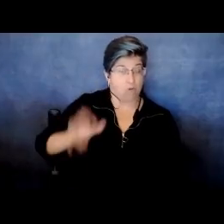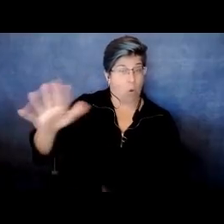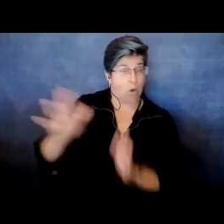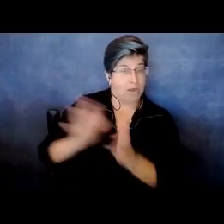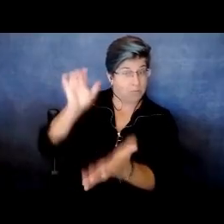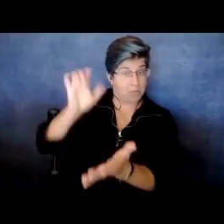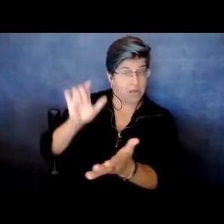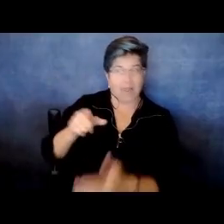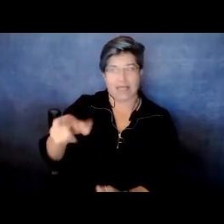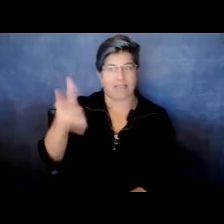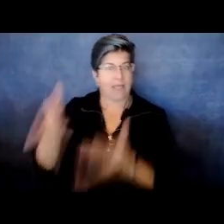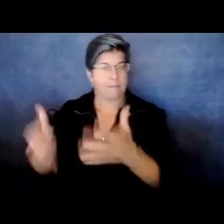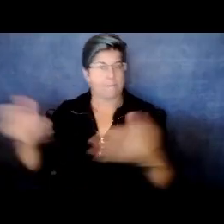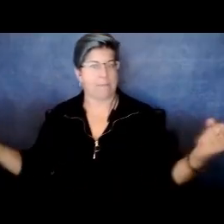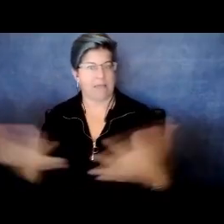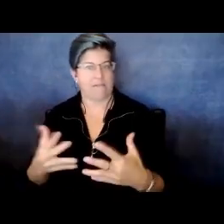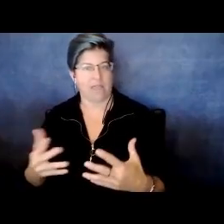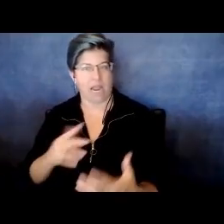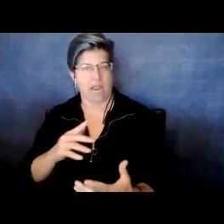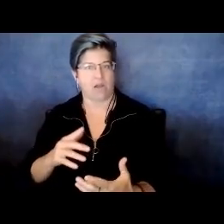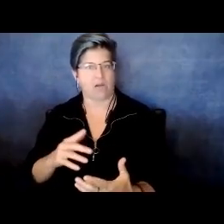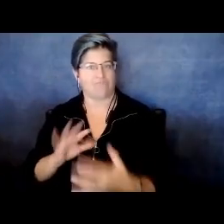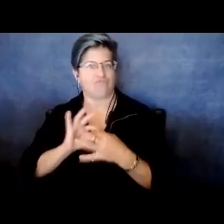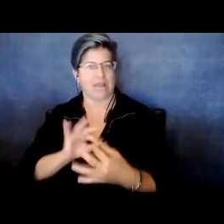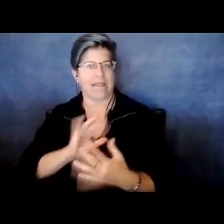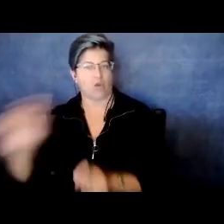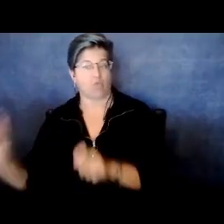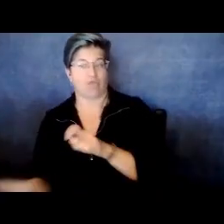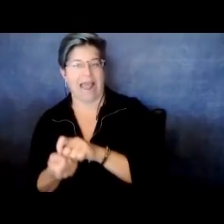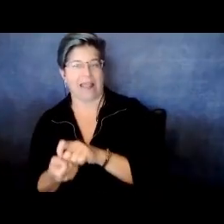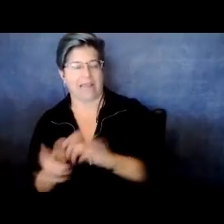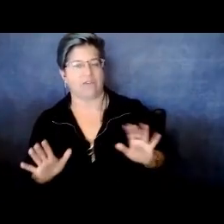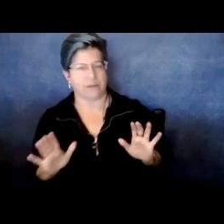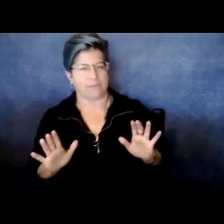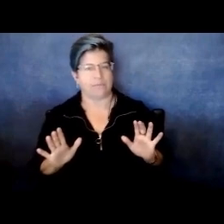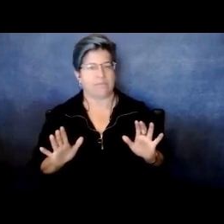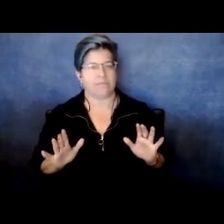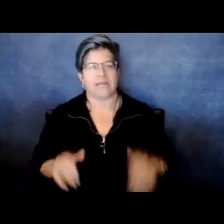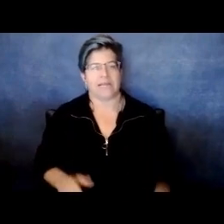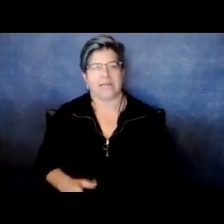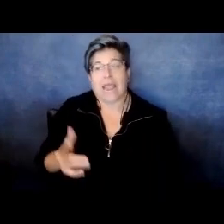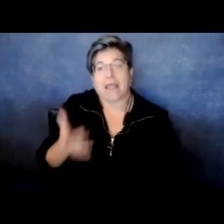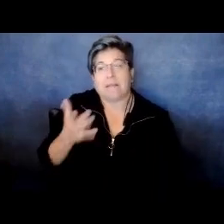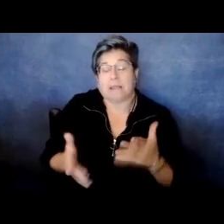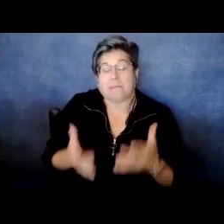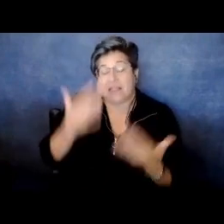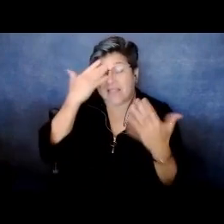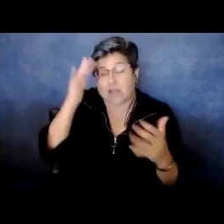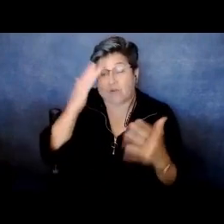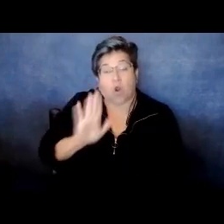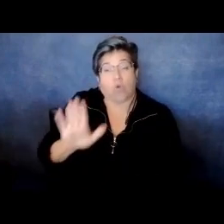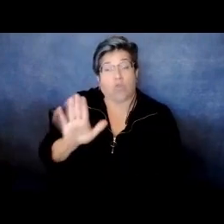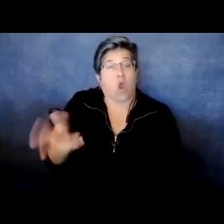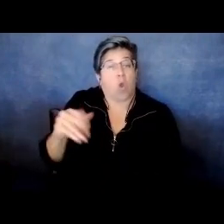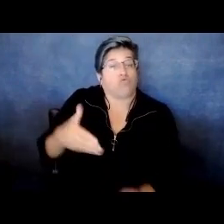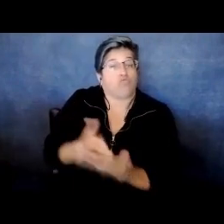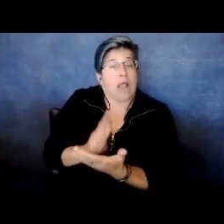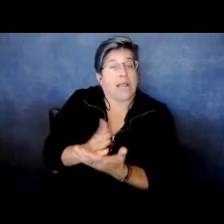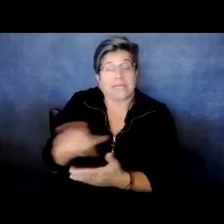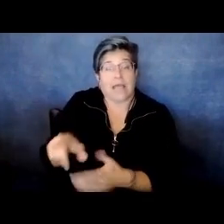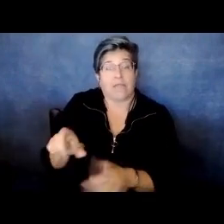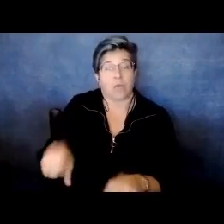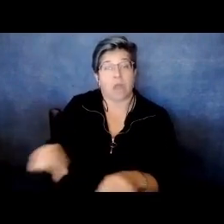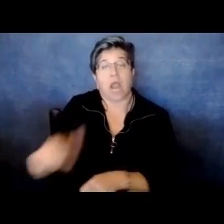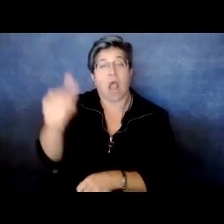very fearful about retaliation, as well as lack of awareness of their own rights. And there are probably